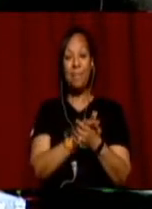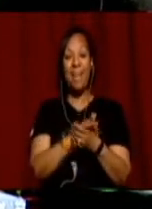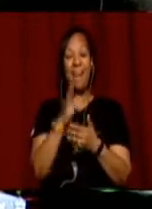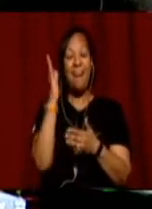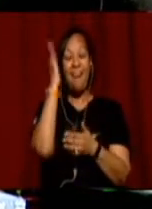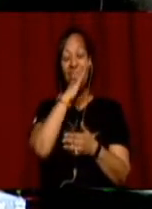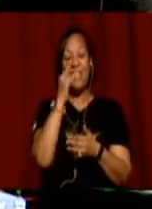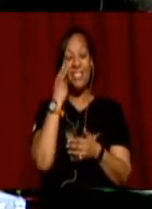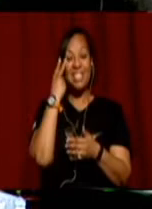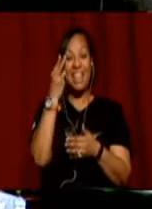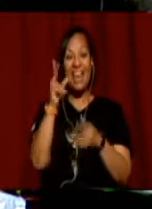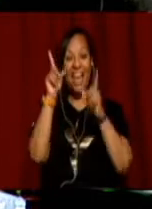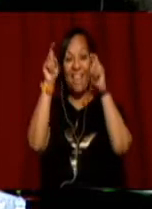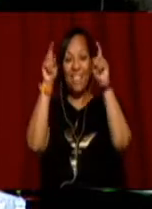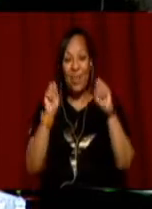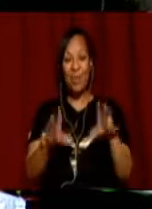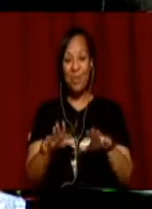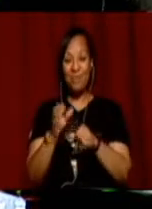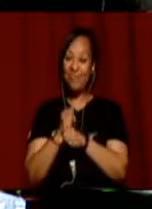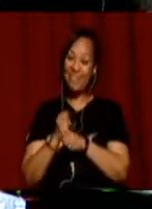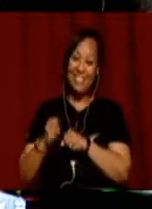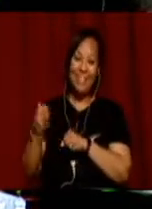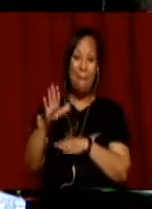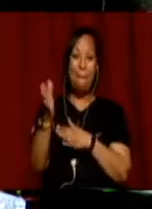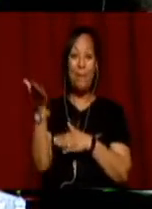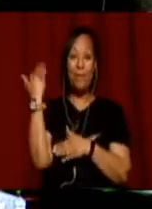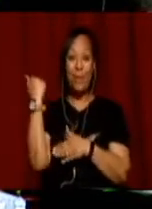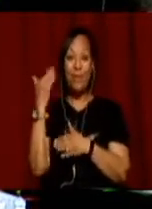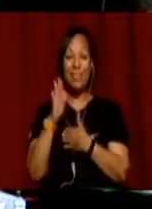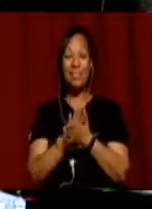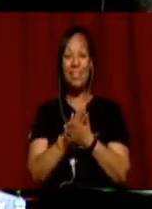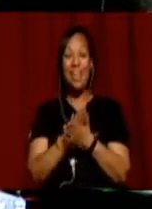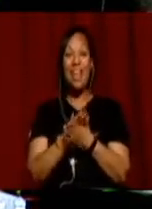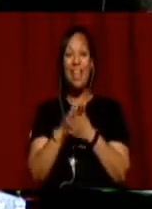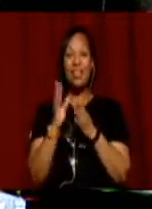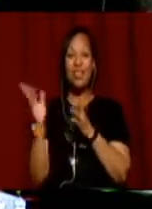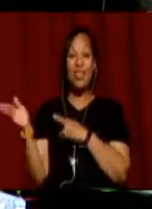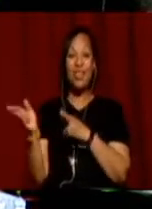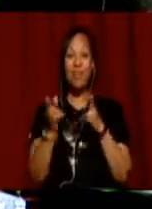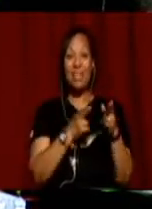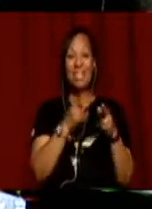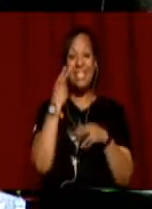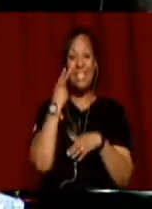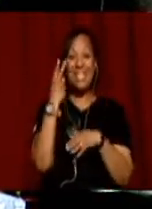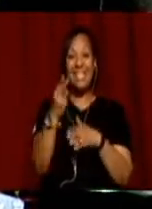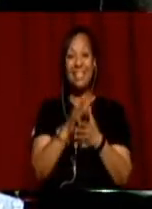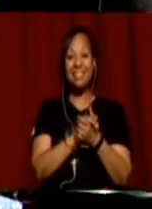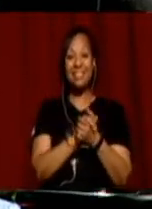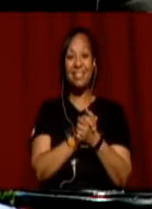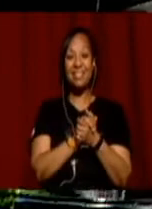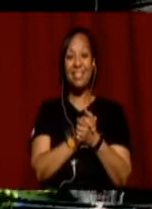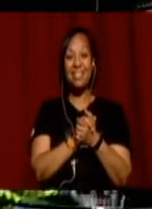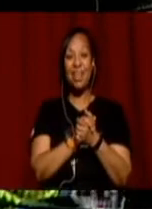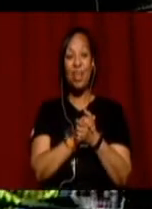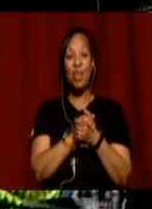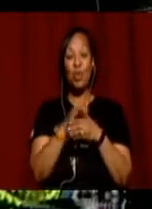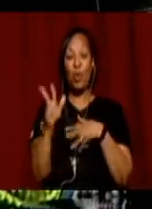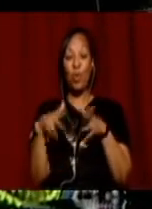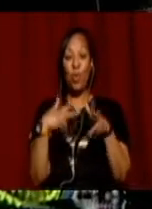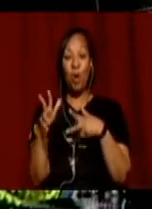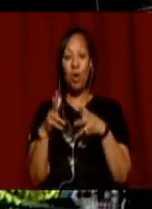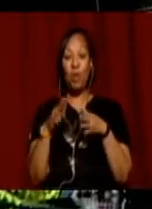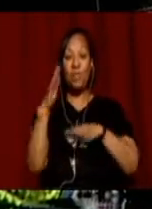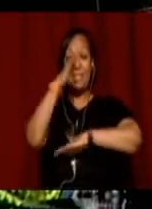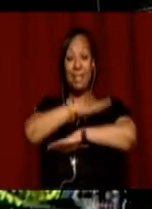never seen a live coronavirus test before, and so you're getting ready to see it. And you guys can walk over to